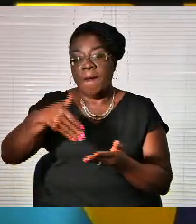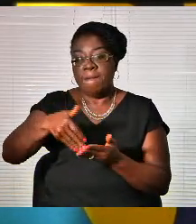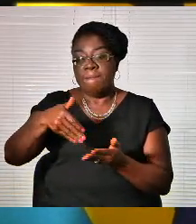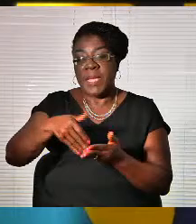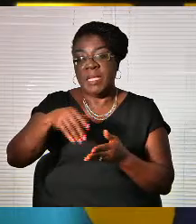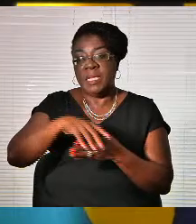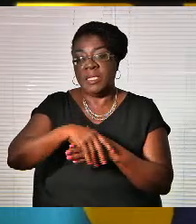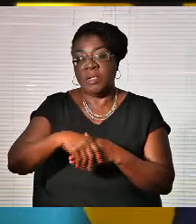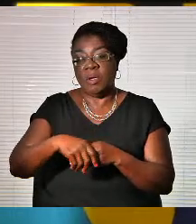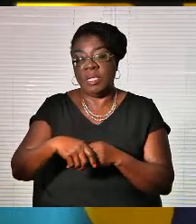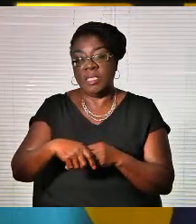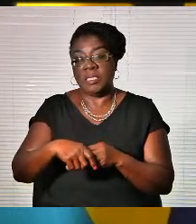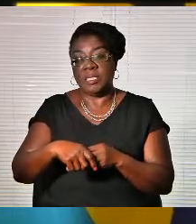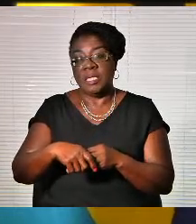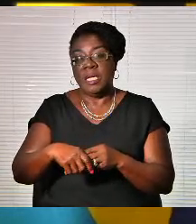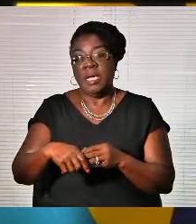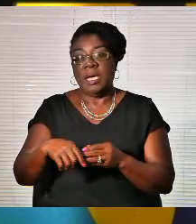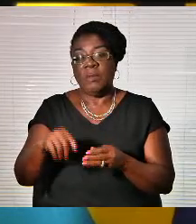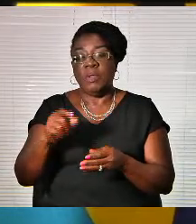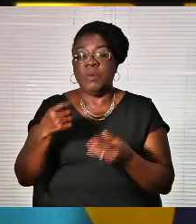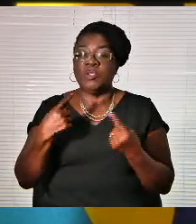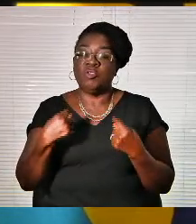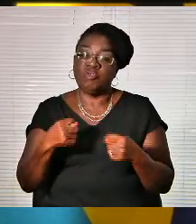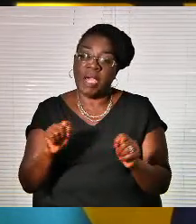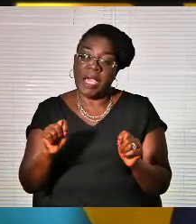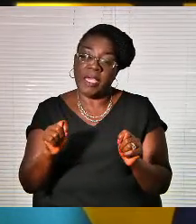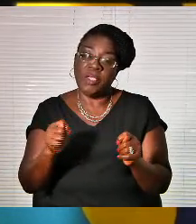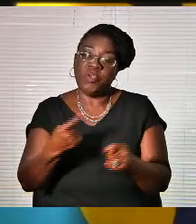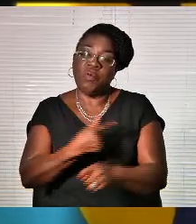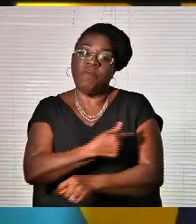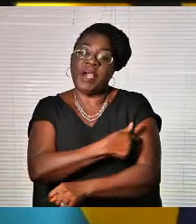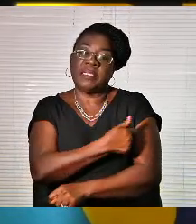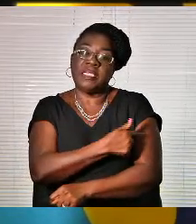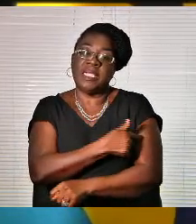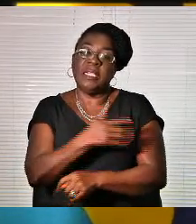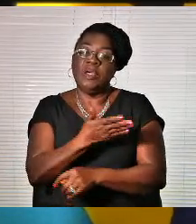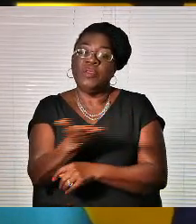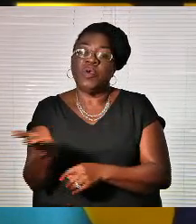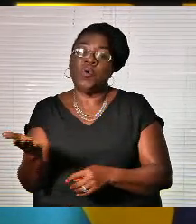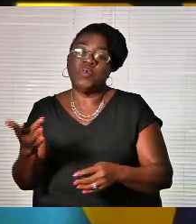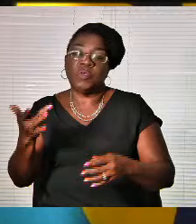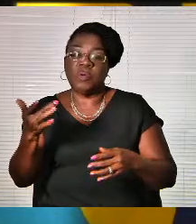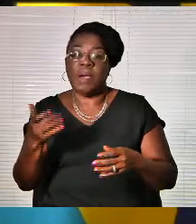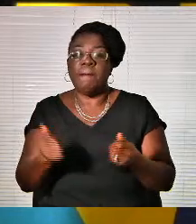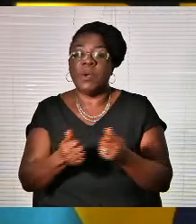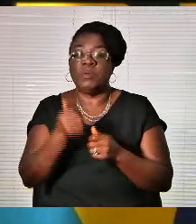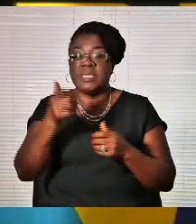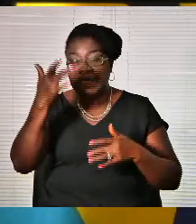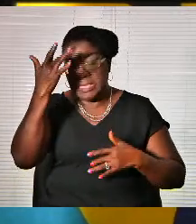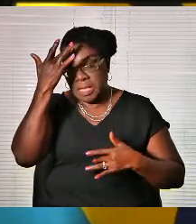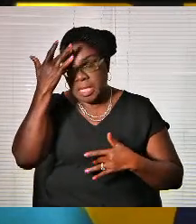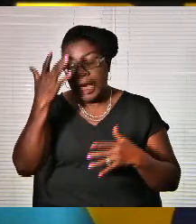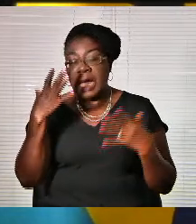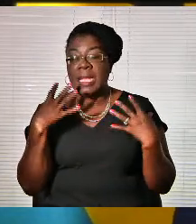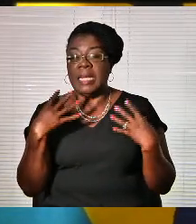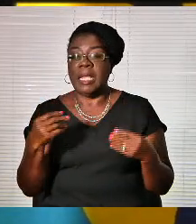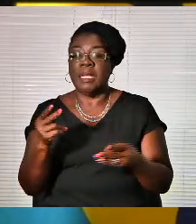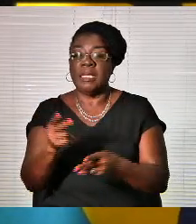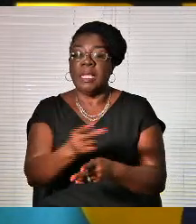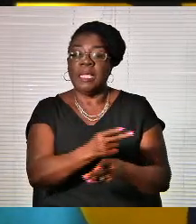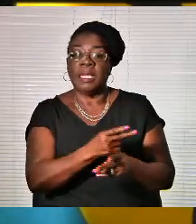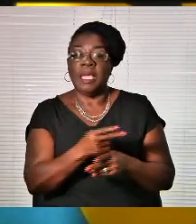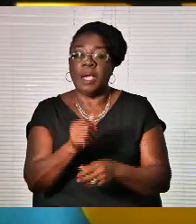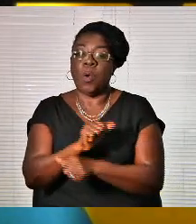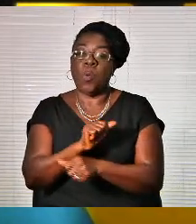what we will do is we will seek to vaccinate those who are most vulnerable, healthcare workers, along those lines. But because